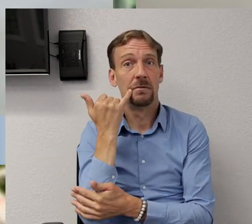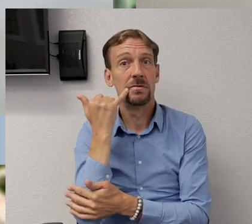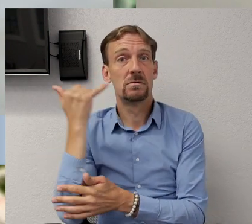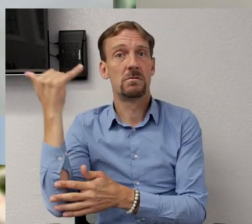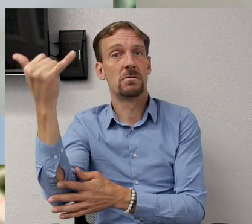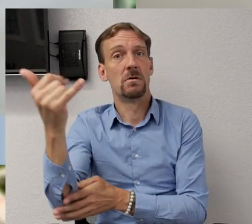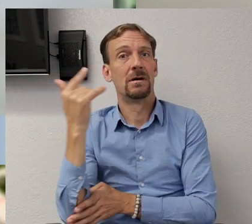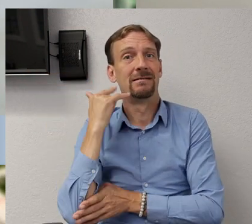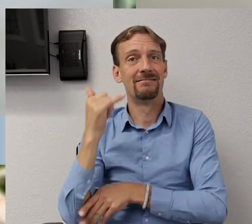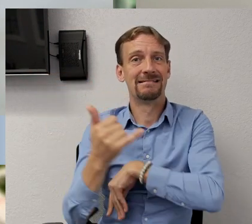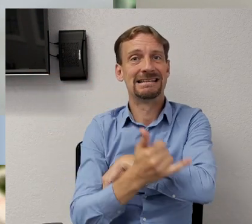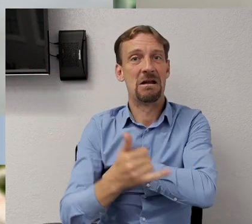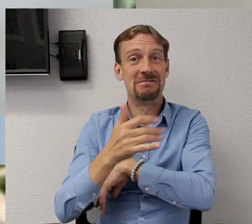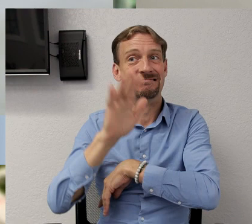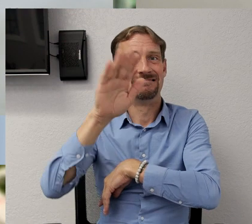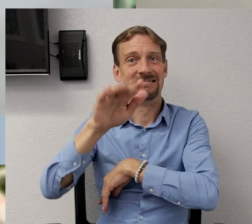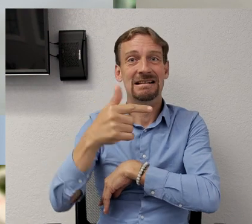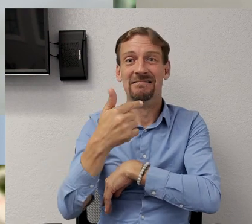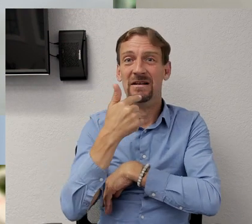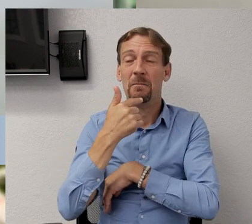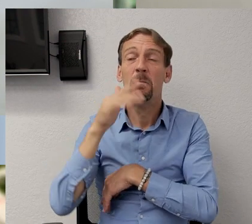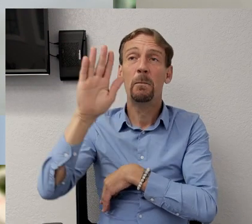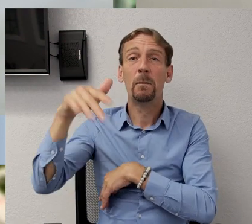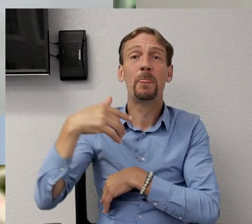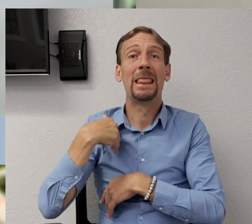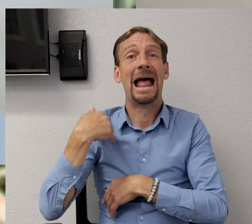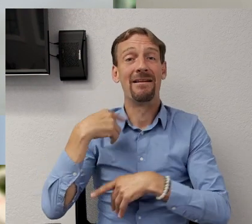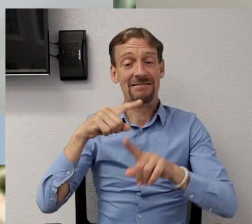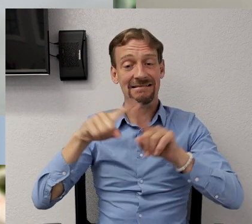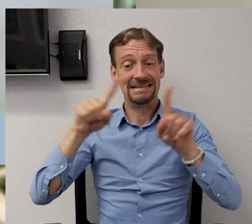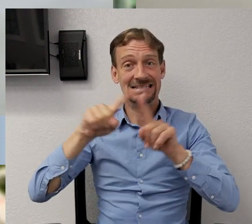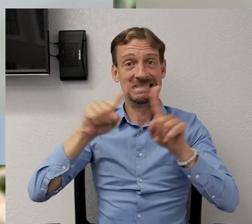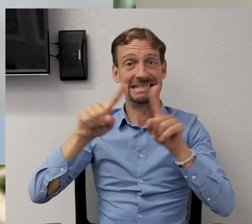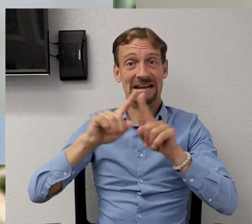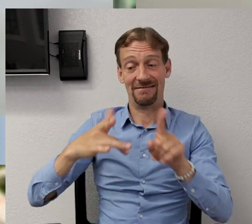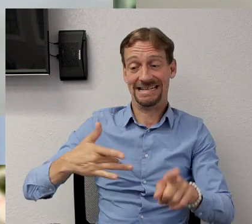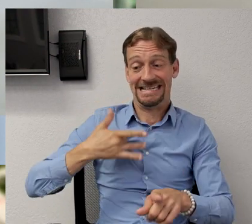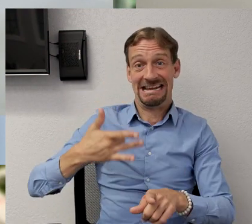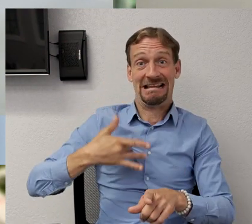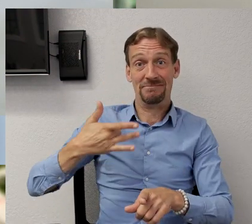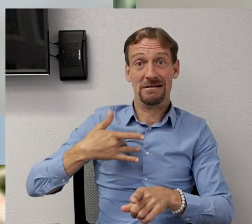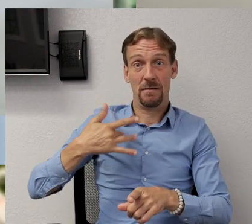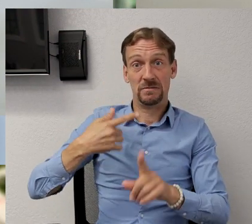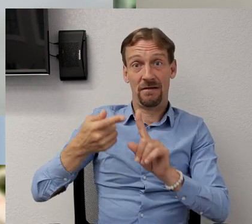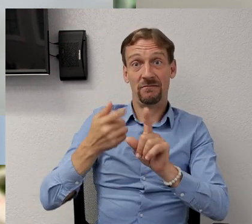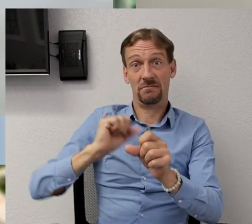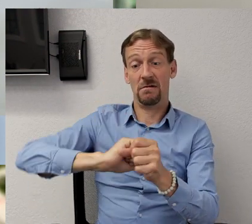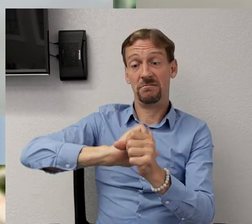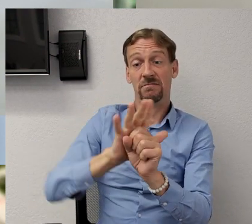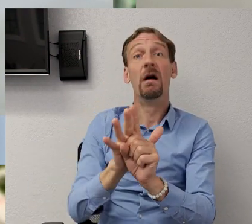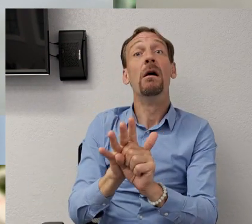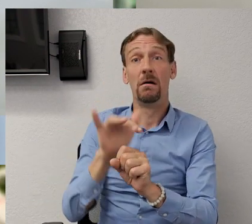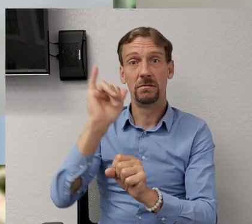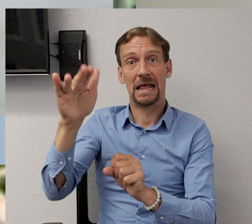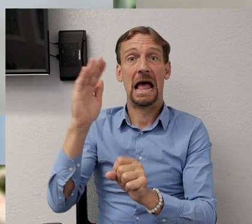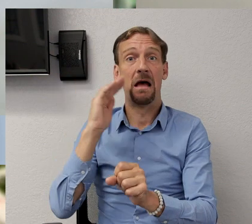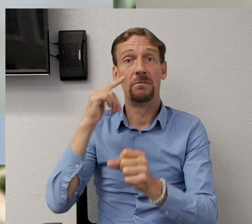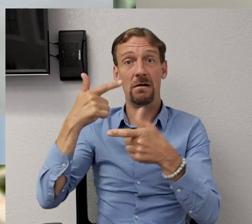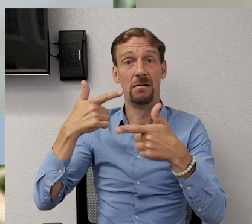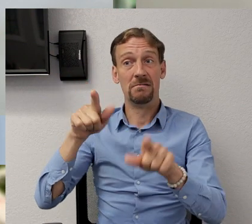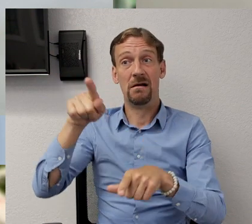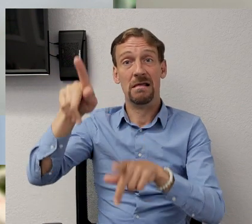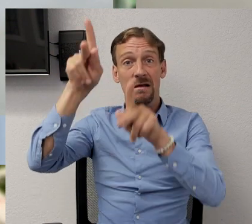county and meets the symptoms, the criteria, then the county will issue the person